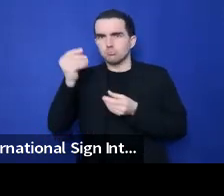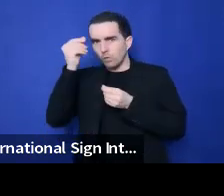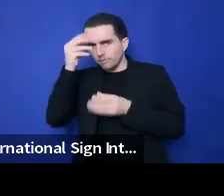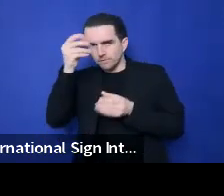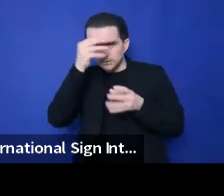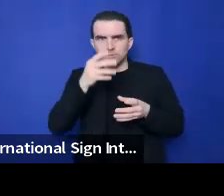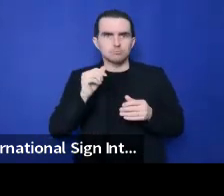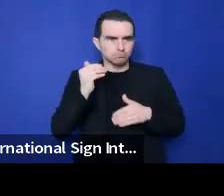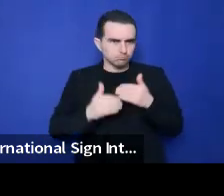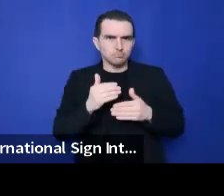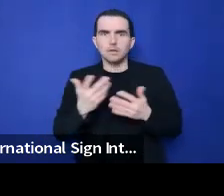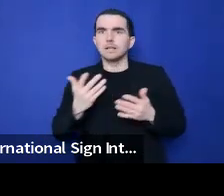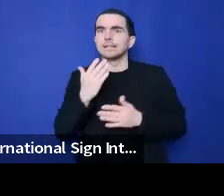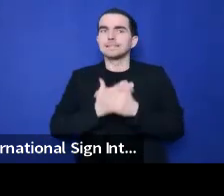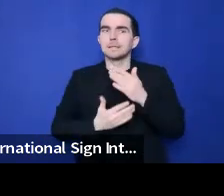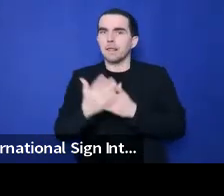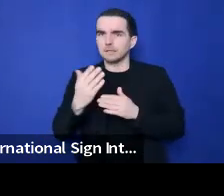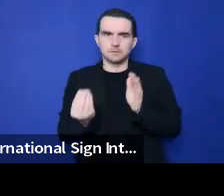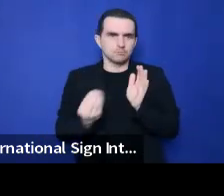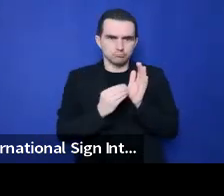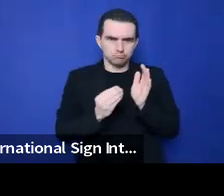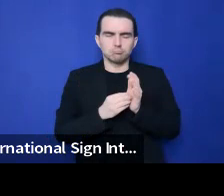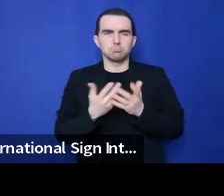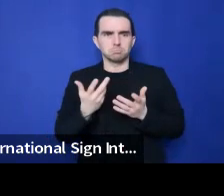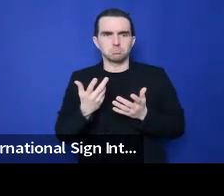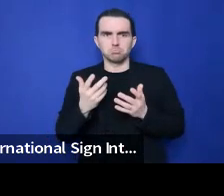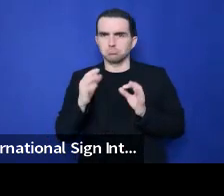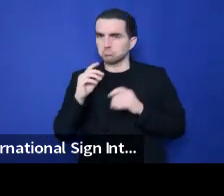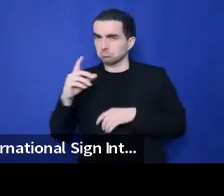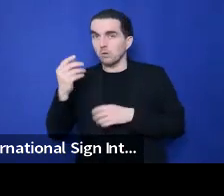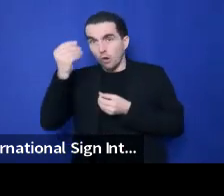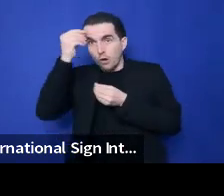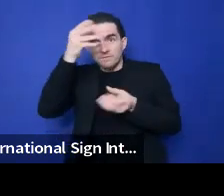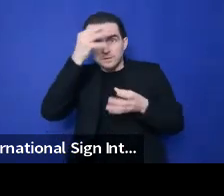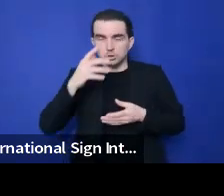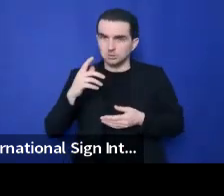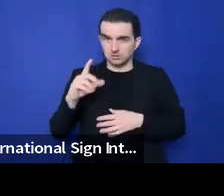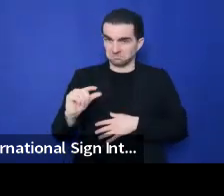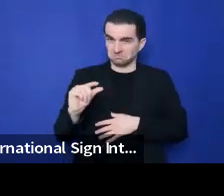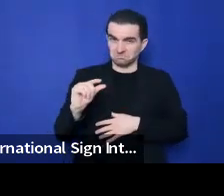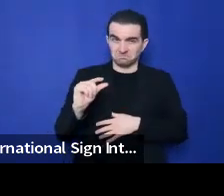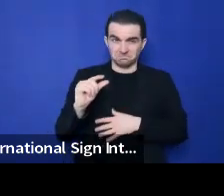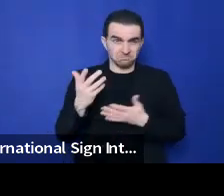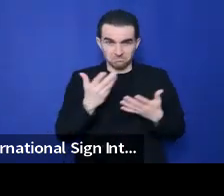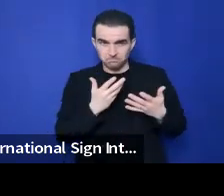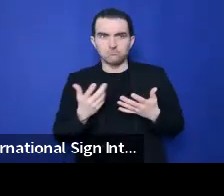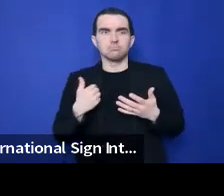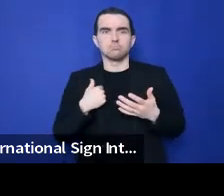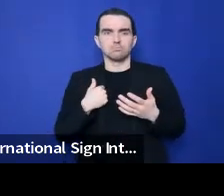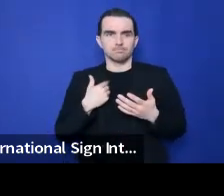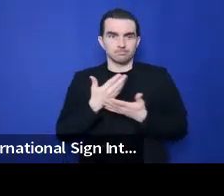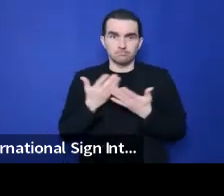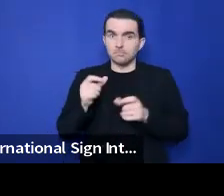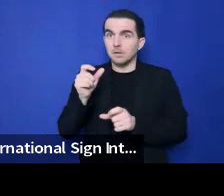3, but it doesn't say anything to the system about what are the support needs that are needed. And the way